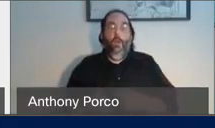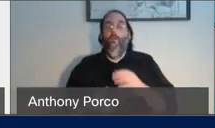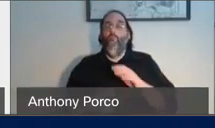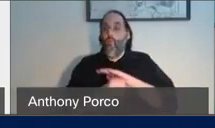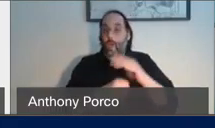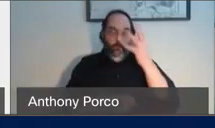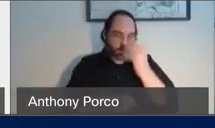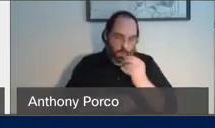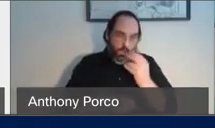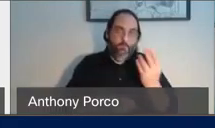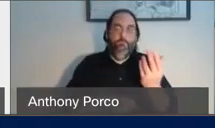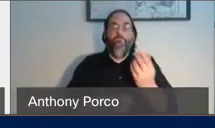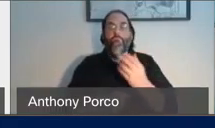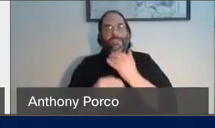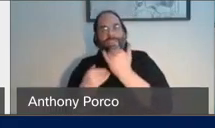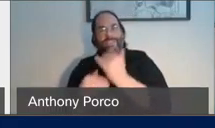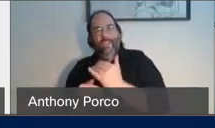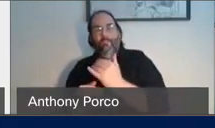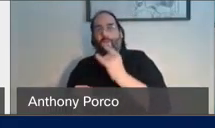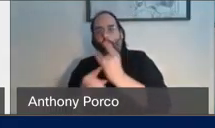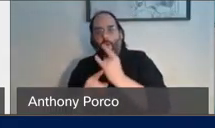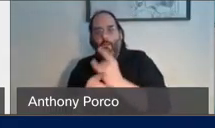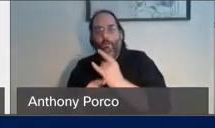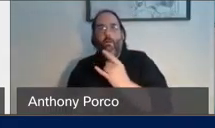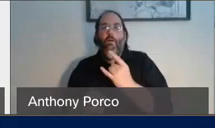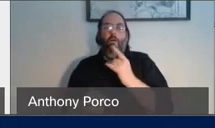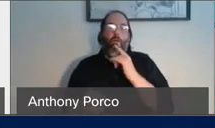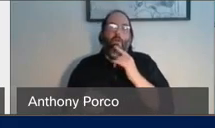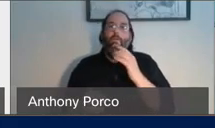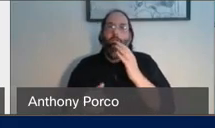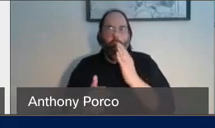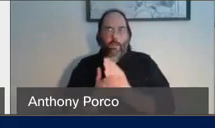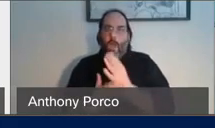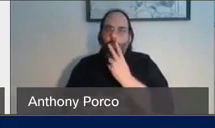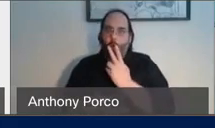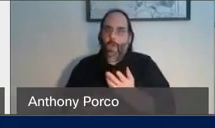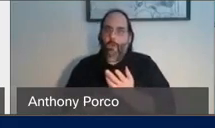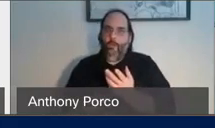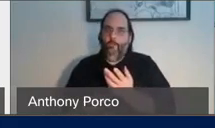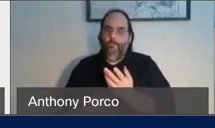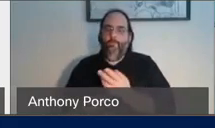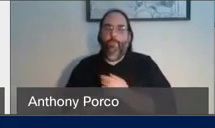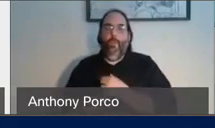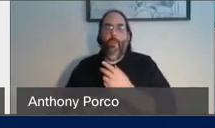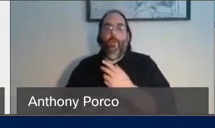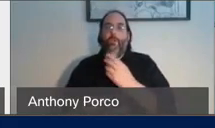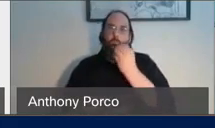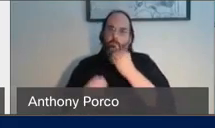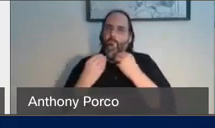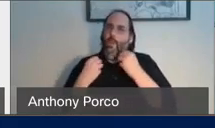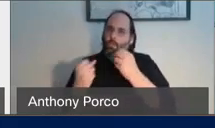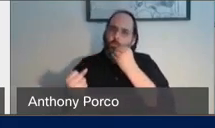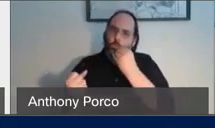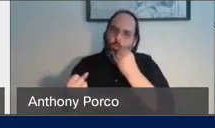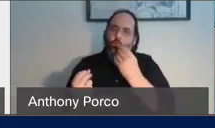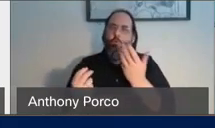sleep, limit your alcohol, be sure to stop smoking. Eat healthy,